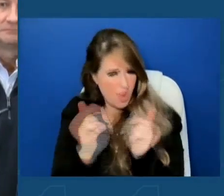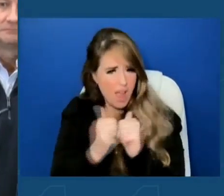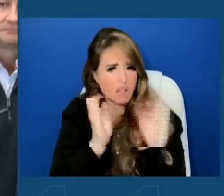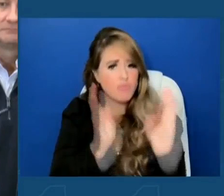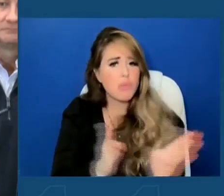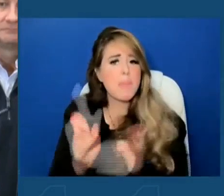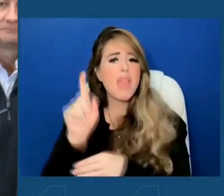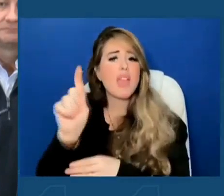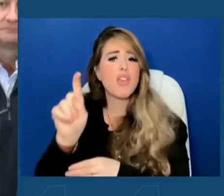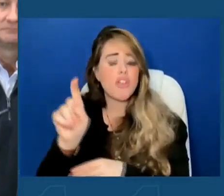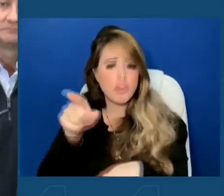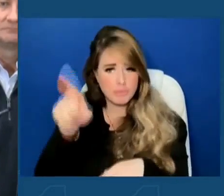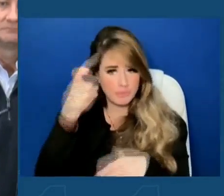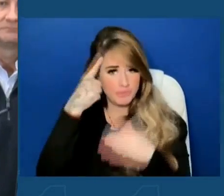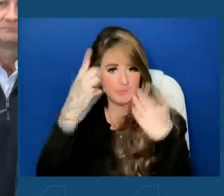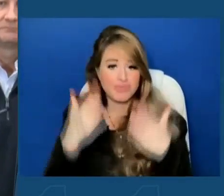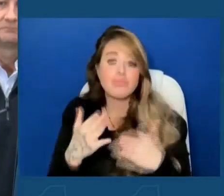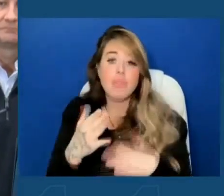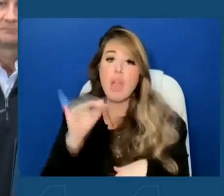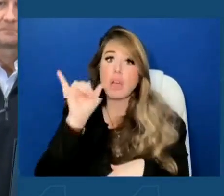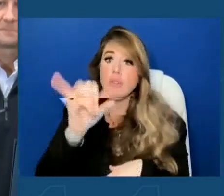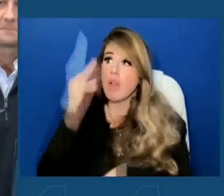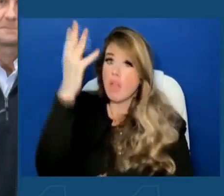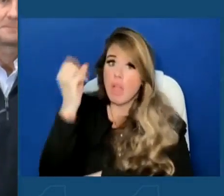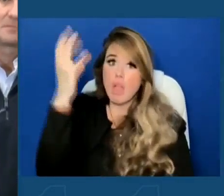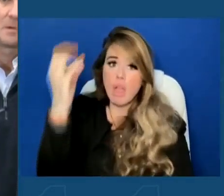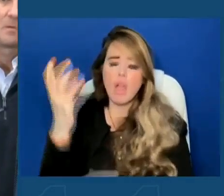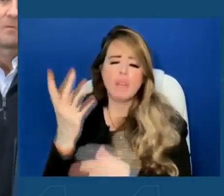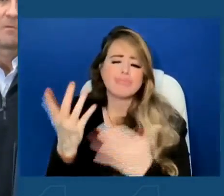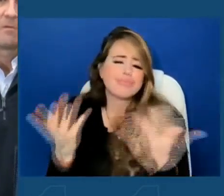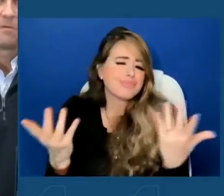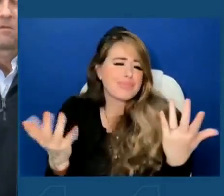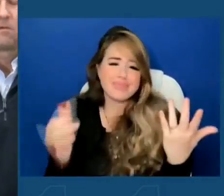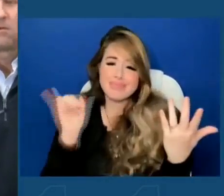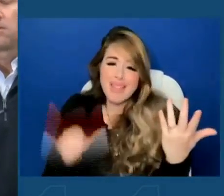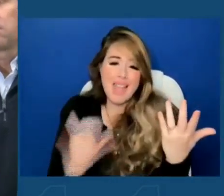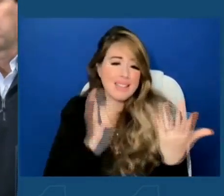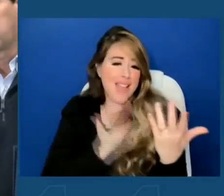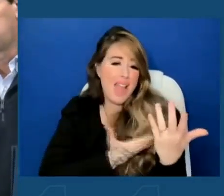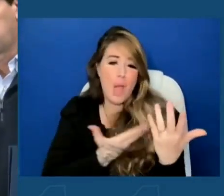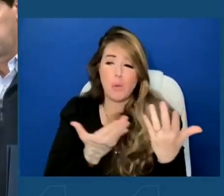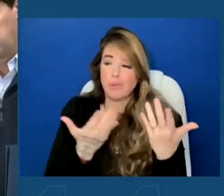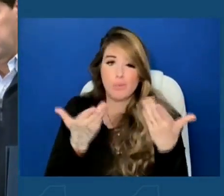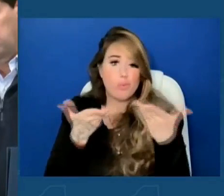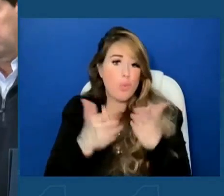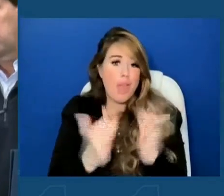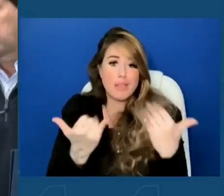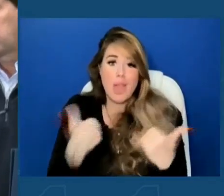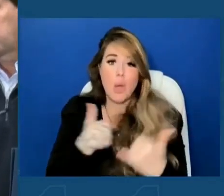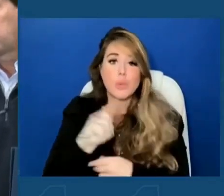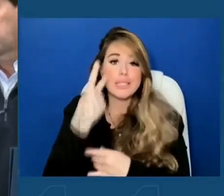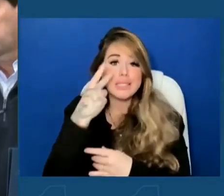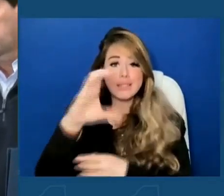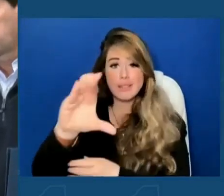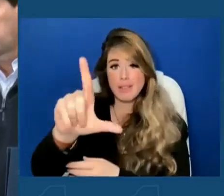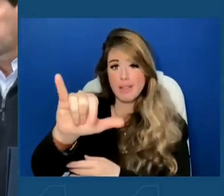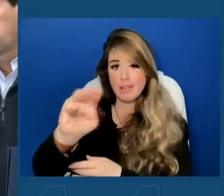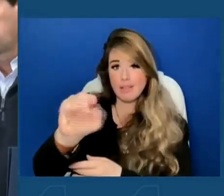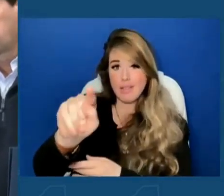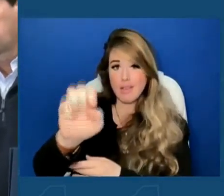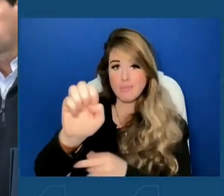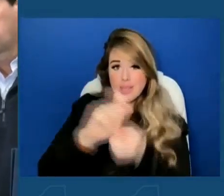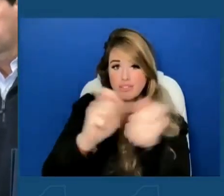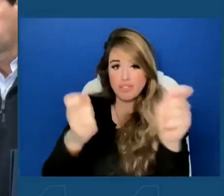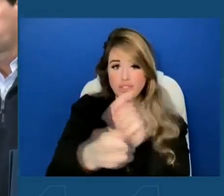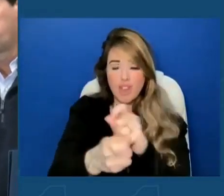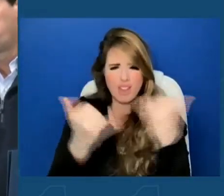Historic storms are no longer historic to us. That's become a way of life in our state, and that's results of climate change, as you see extreme weather